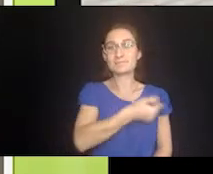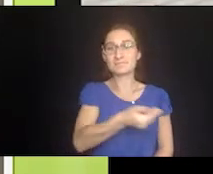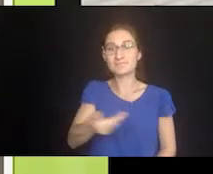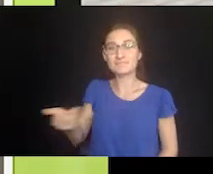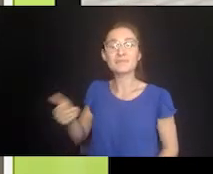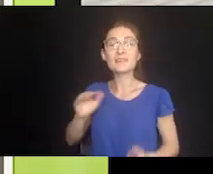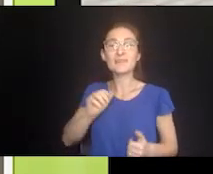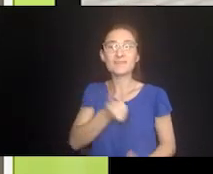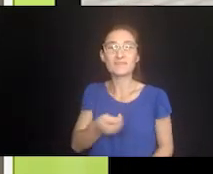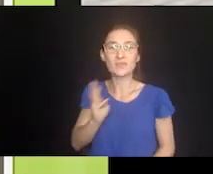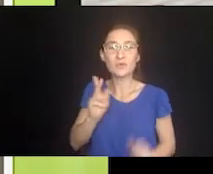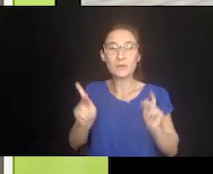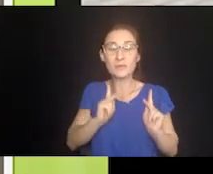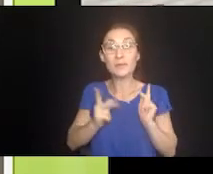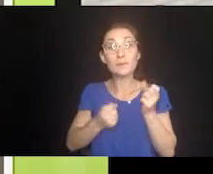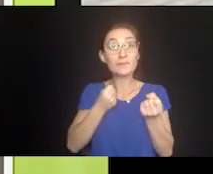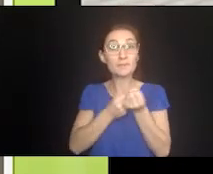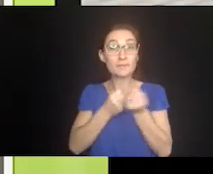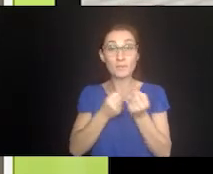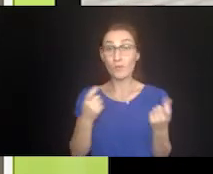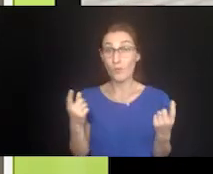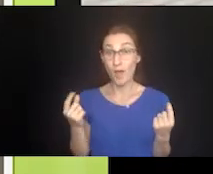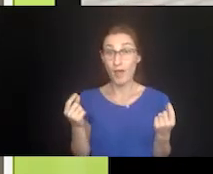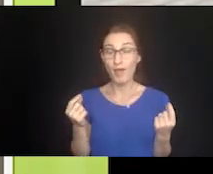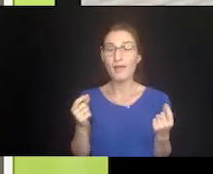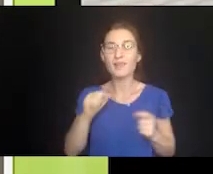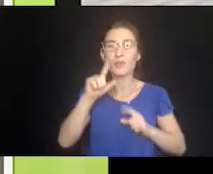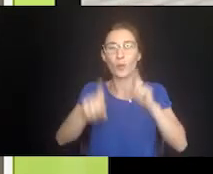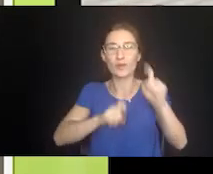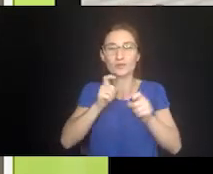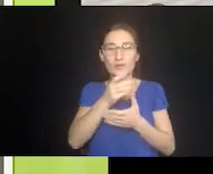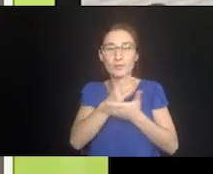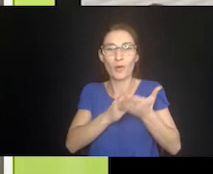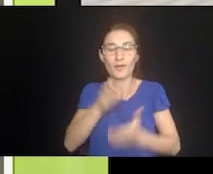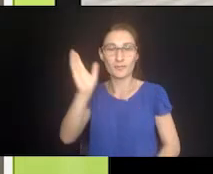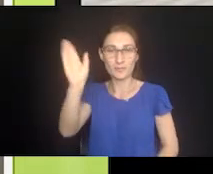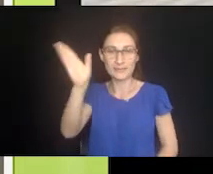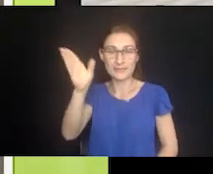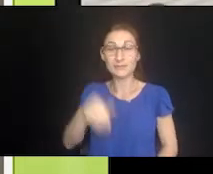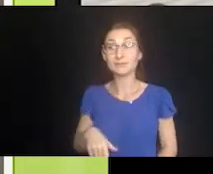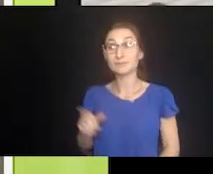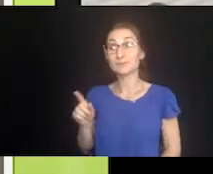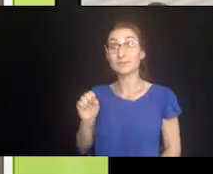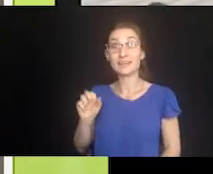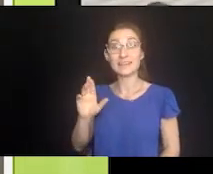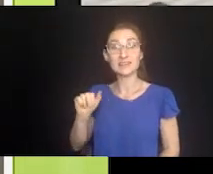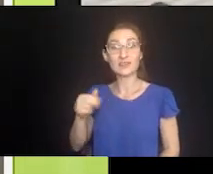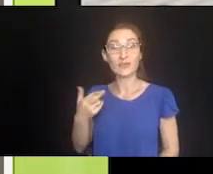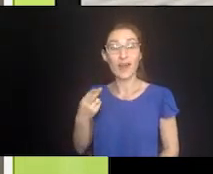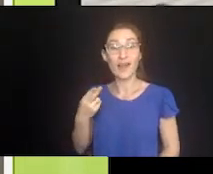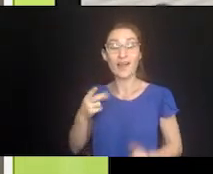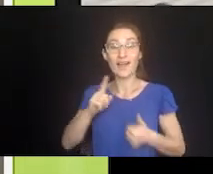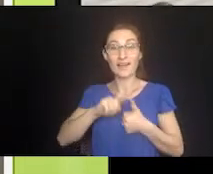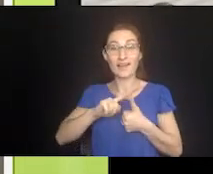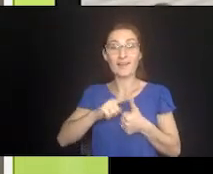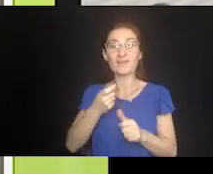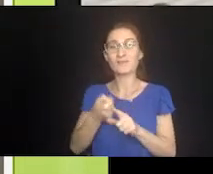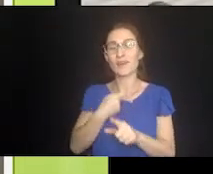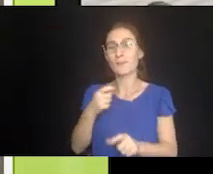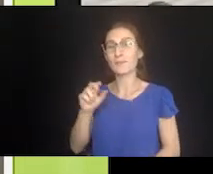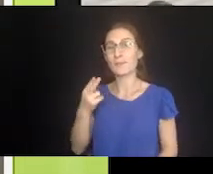Today, I'm joined by a few guests to help me with the question portion of my presentation. We